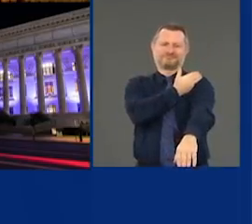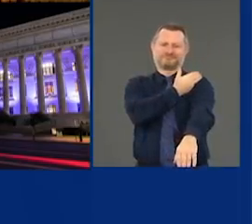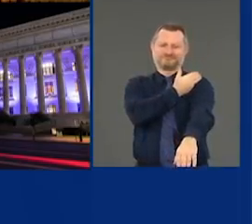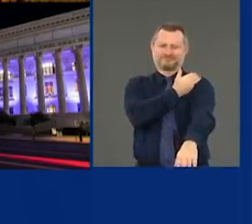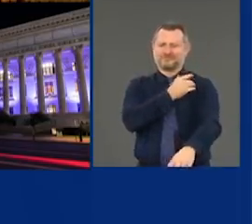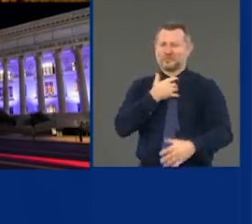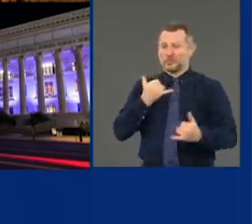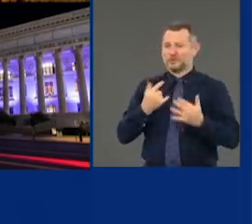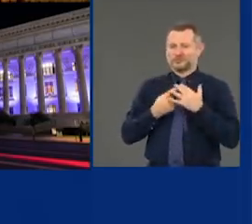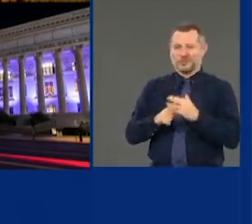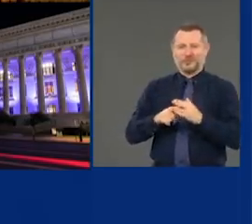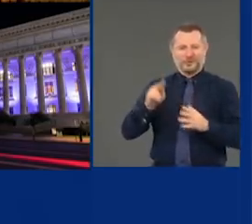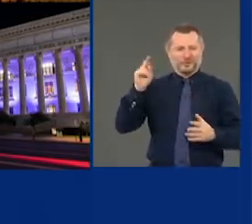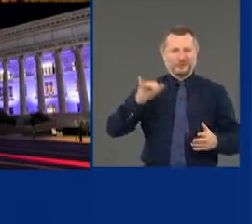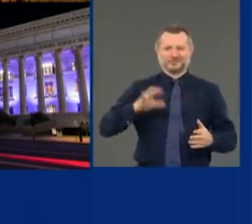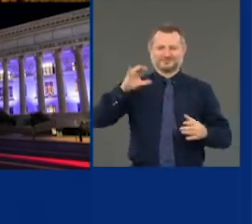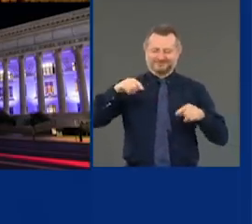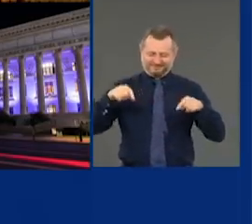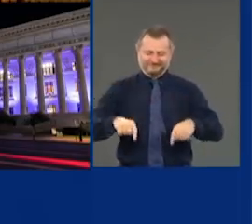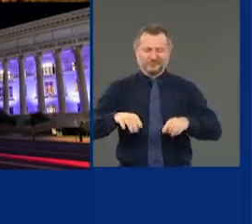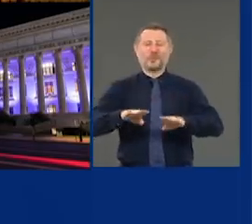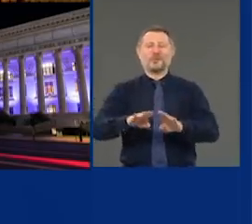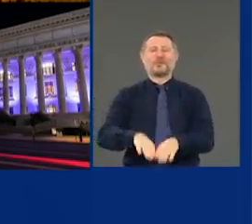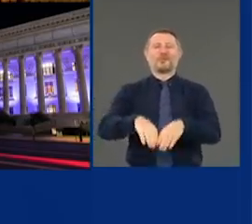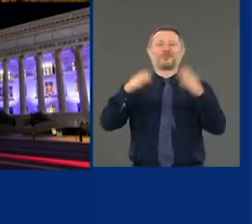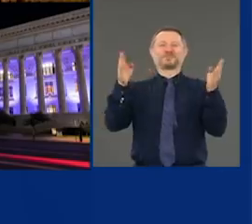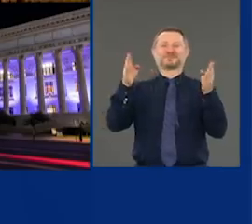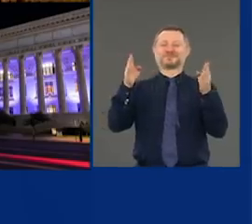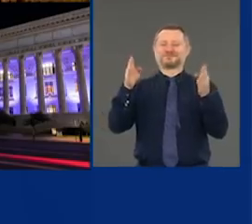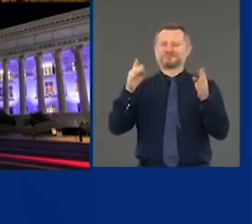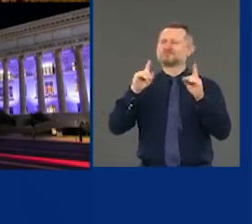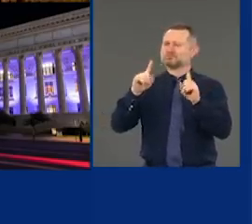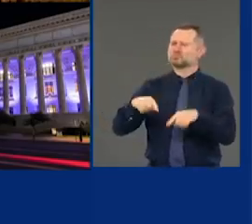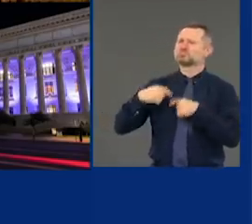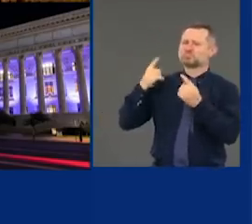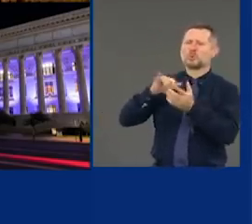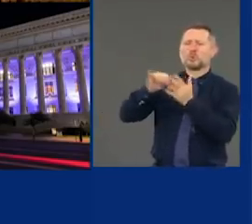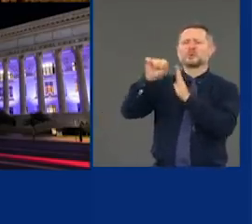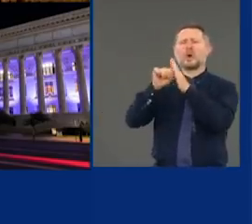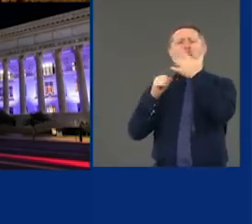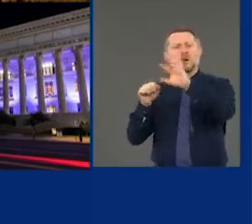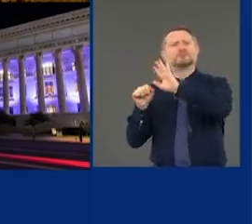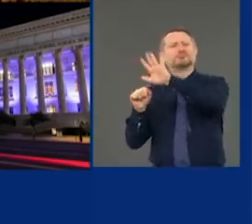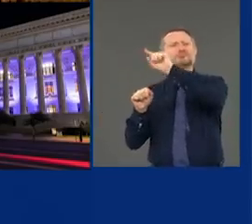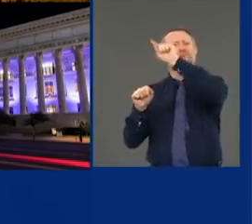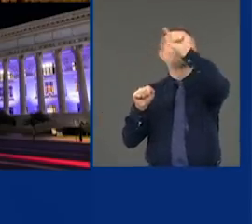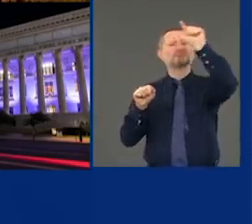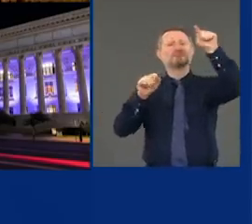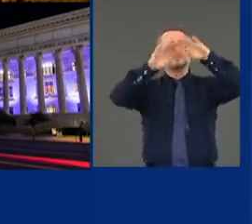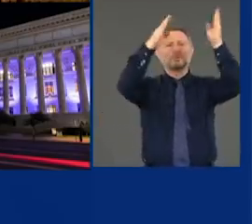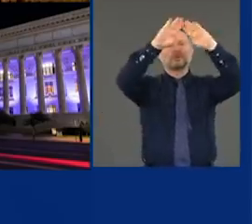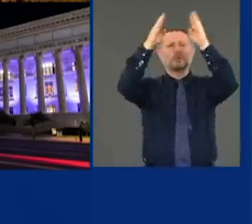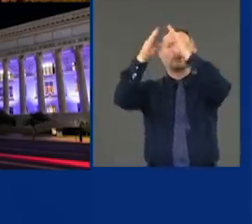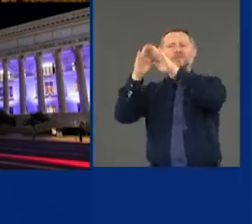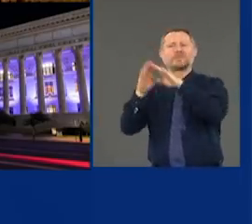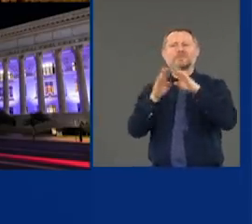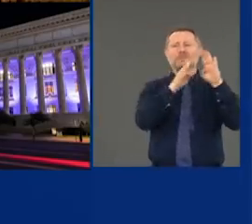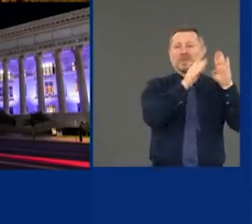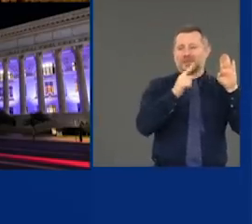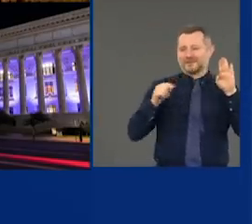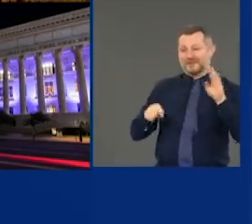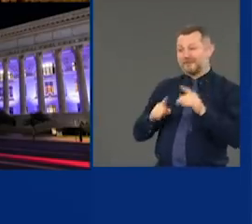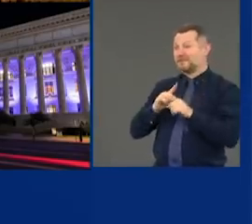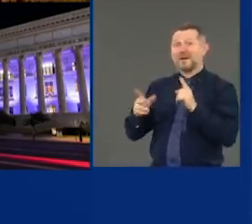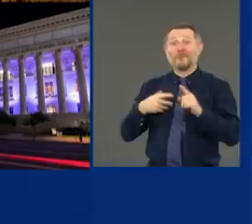in New York City. As you know, we've started it all across the other regions of the state. But I want to thank the people for what they did.